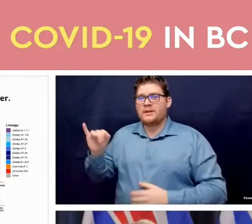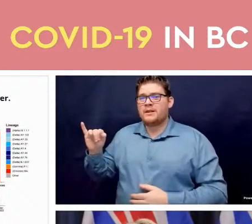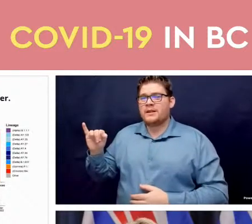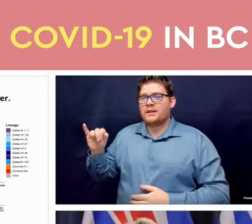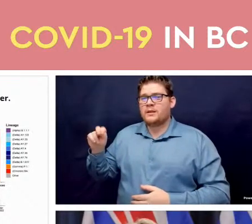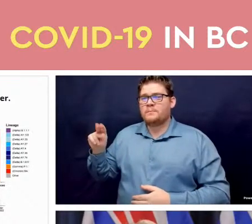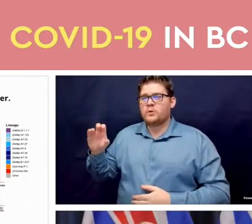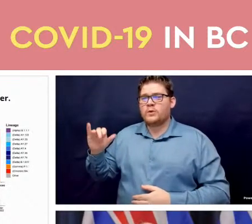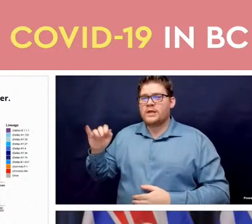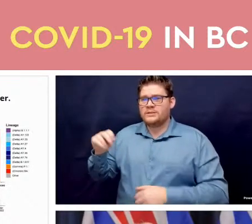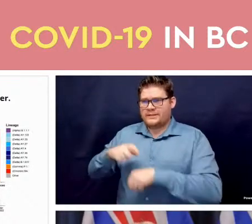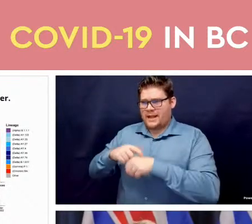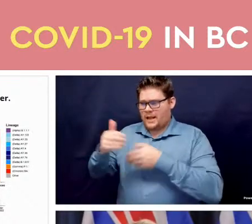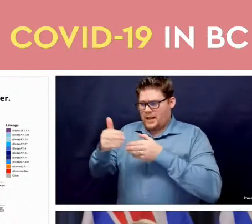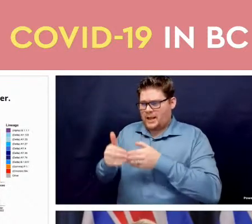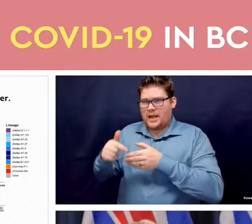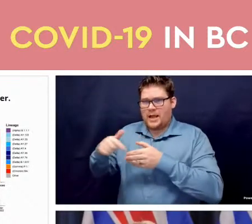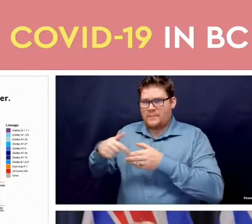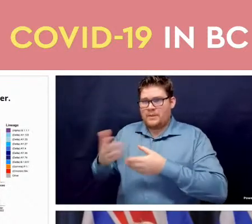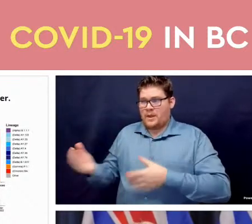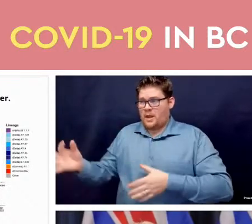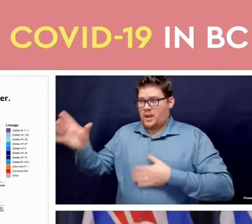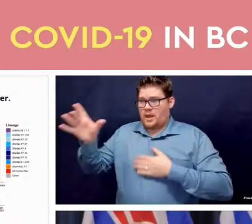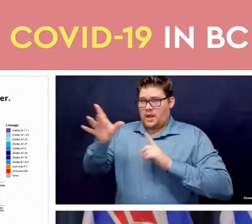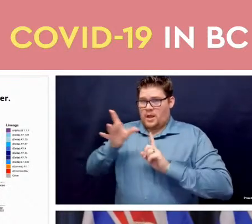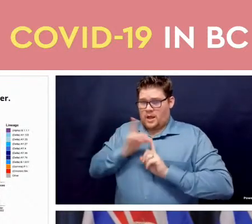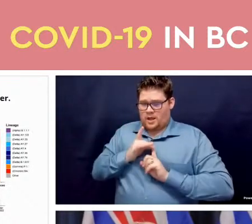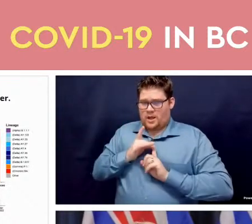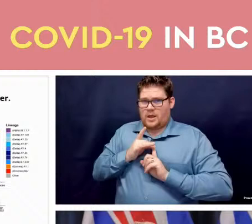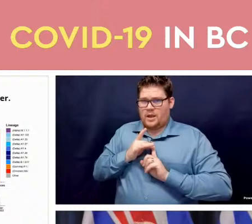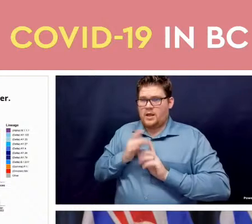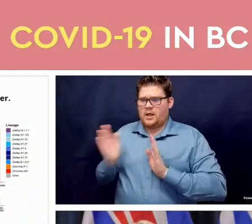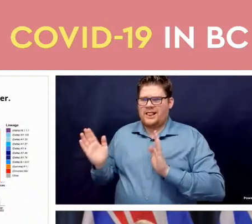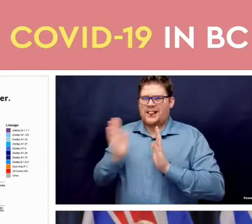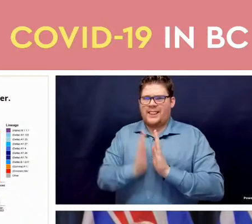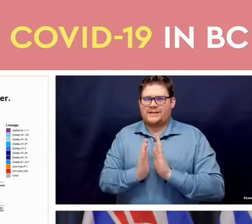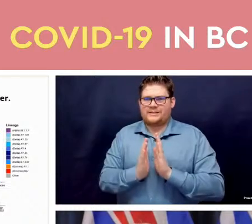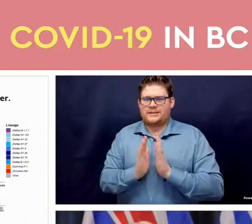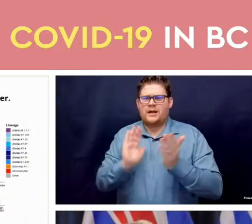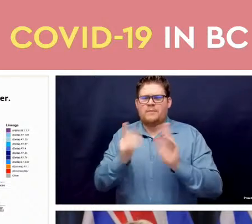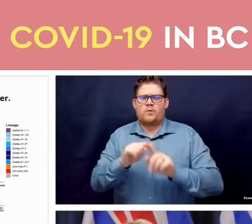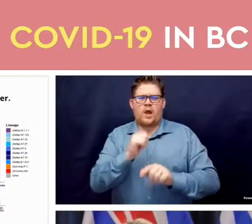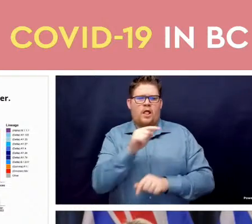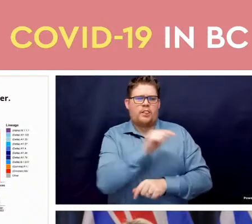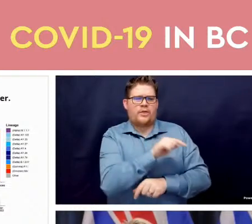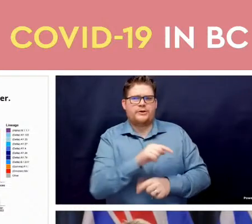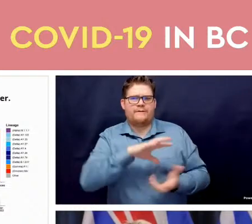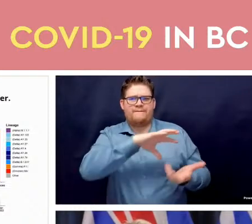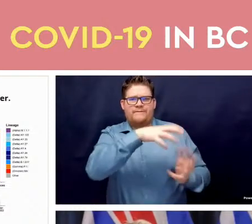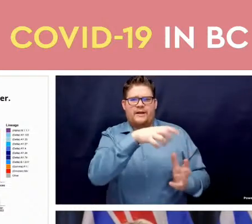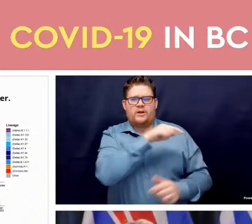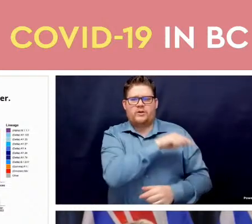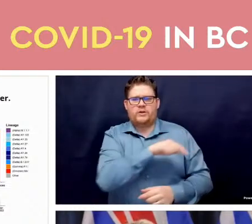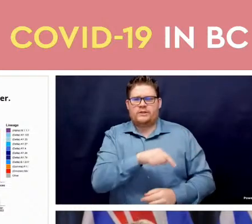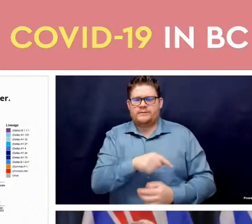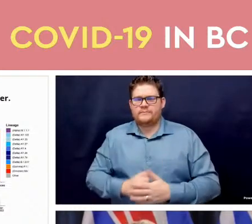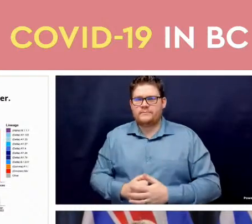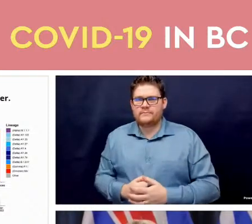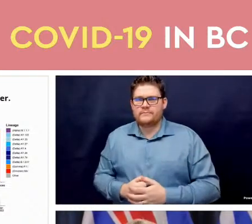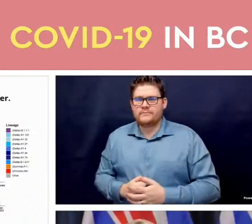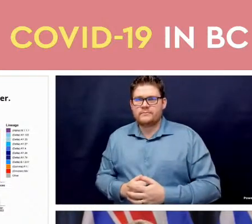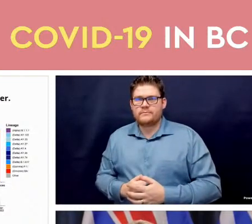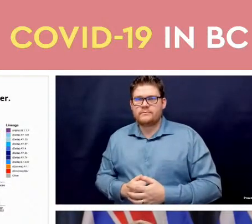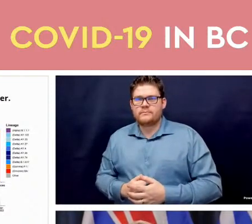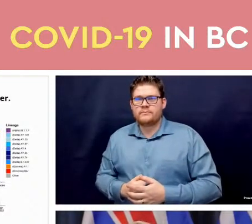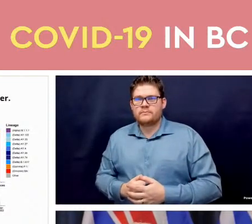our community, and also what is going to be the impact on our healthcare system. The important things that help us getting